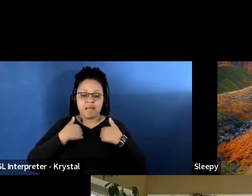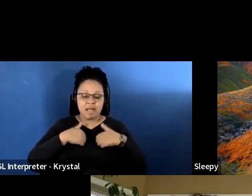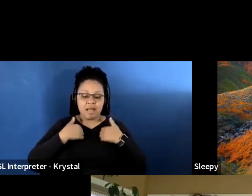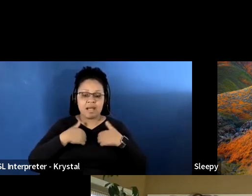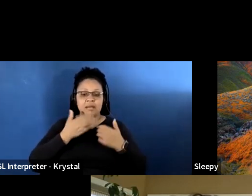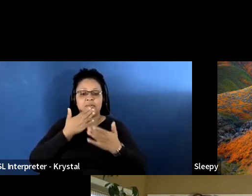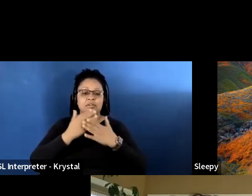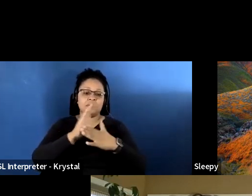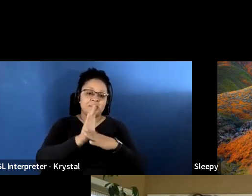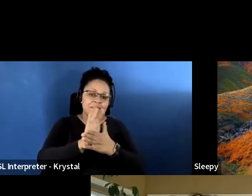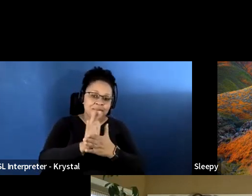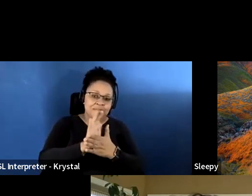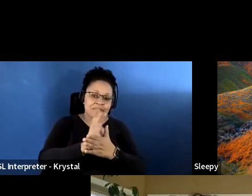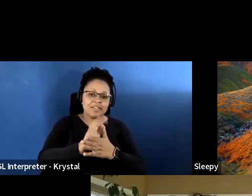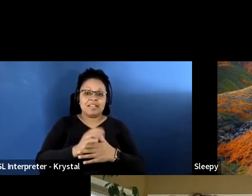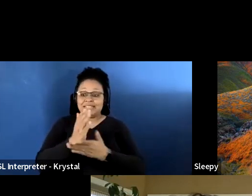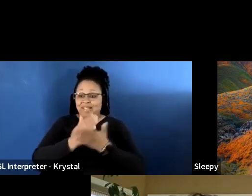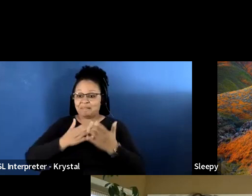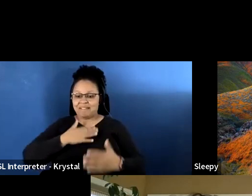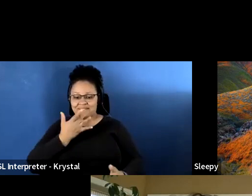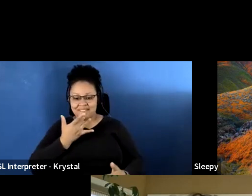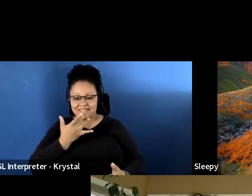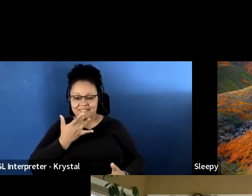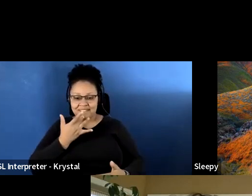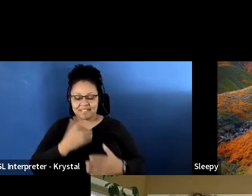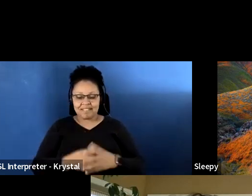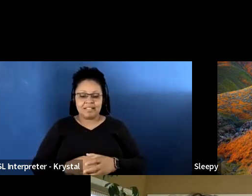are wonderful and some of my favorites.